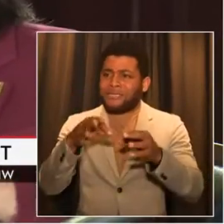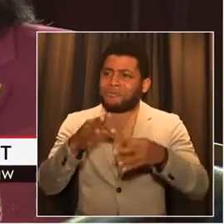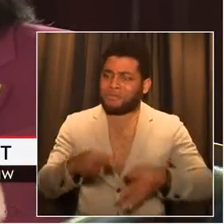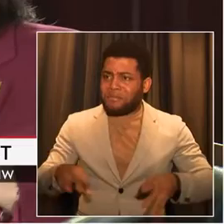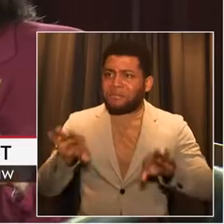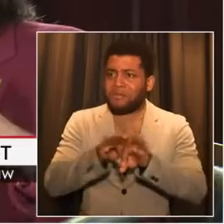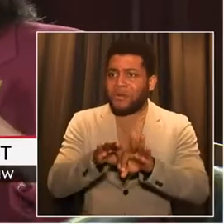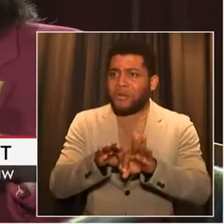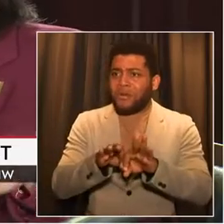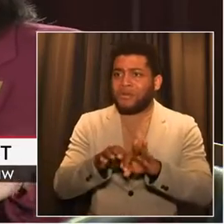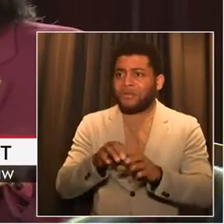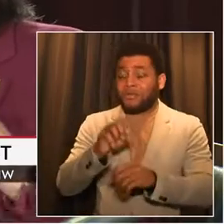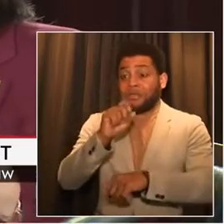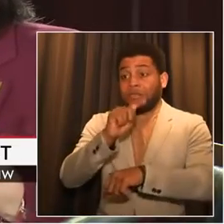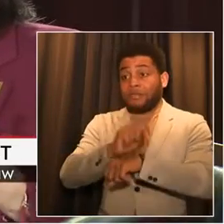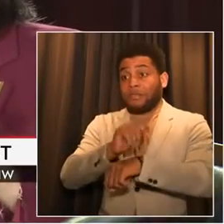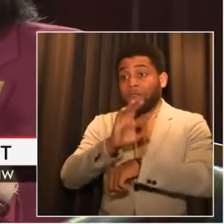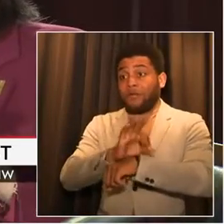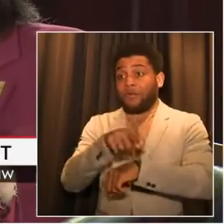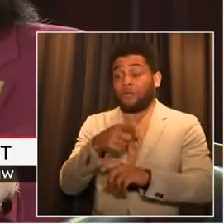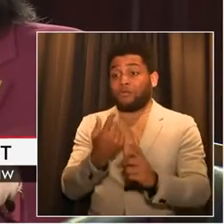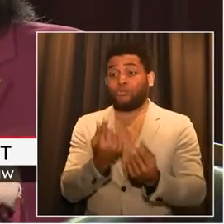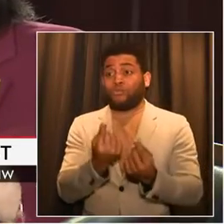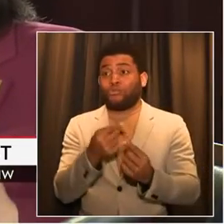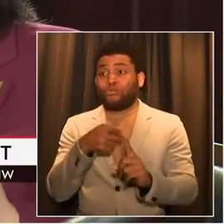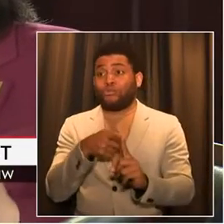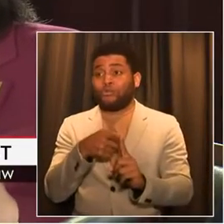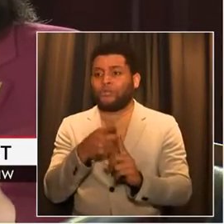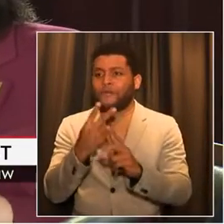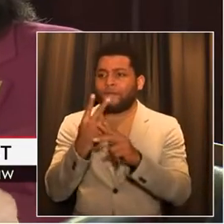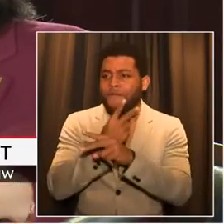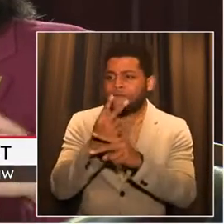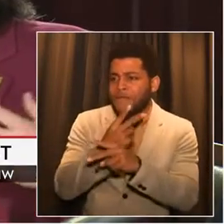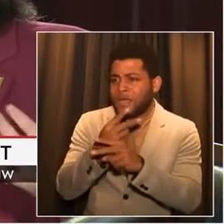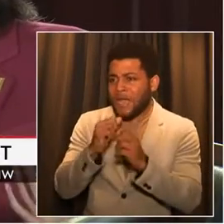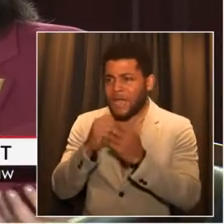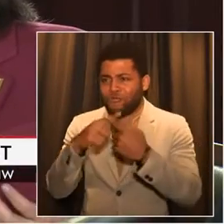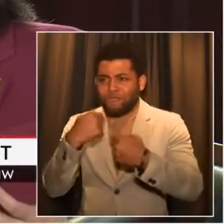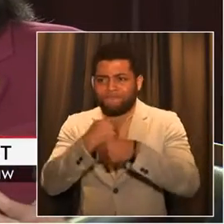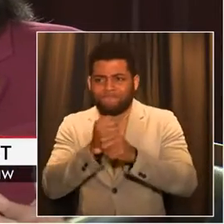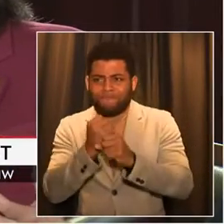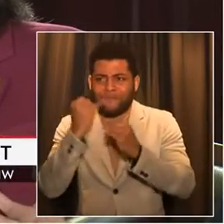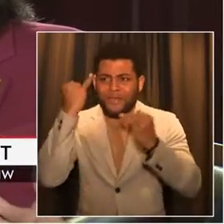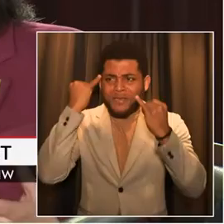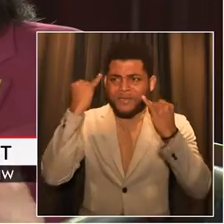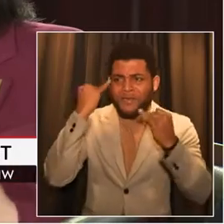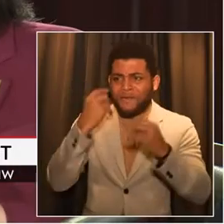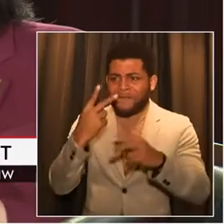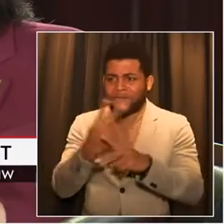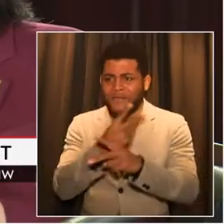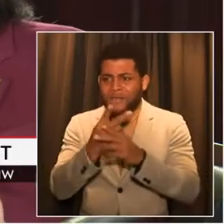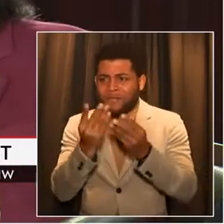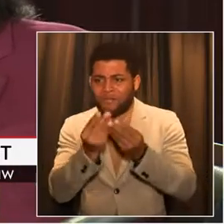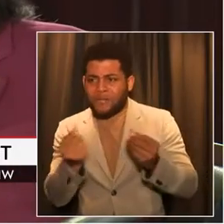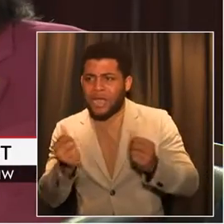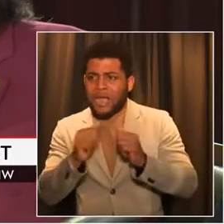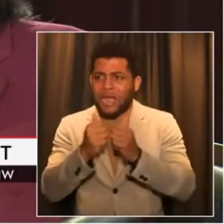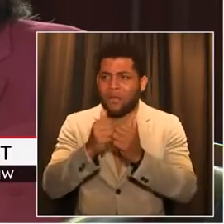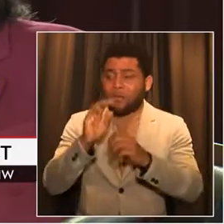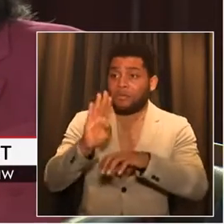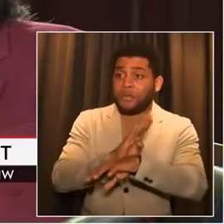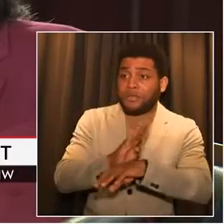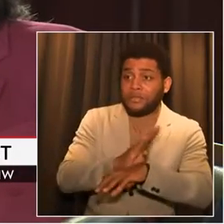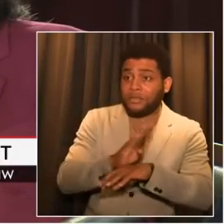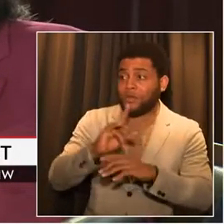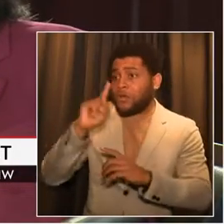force itself is to generate ideas, identify solutions for how the business community and government can work together to address